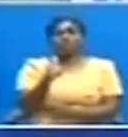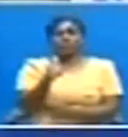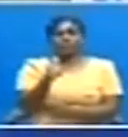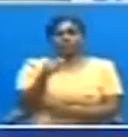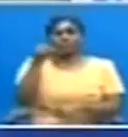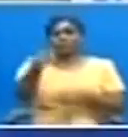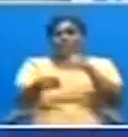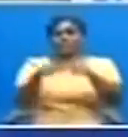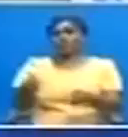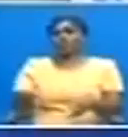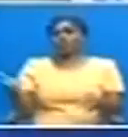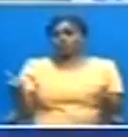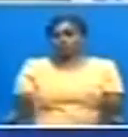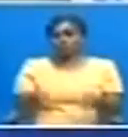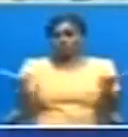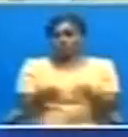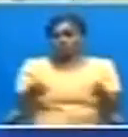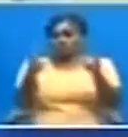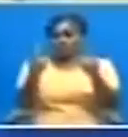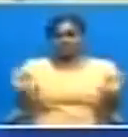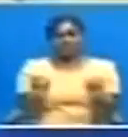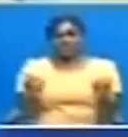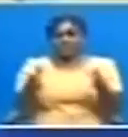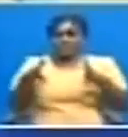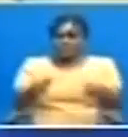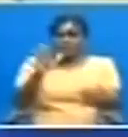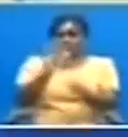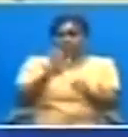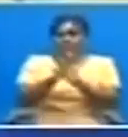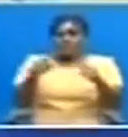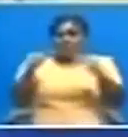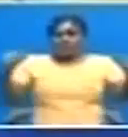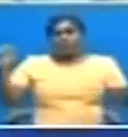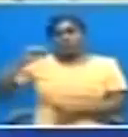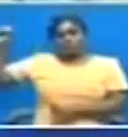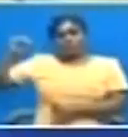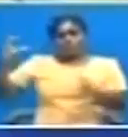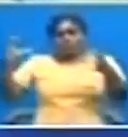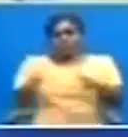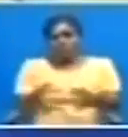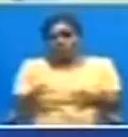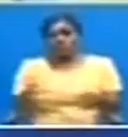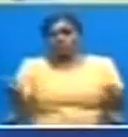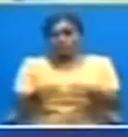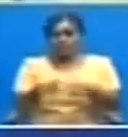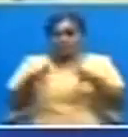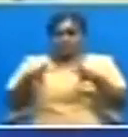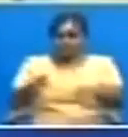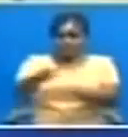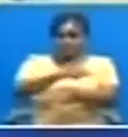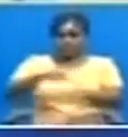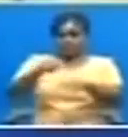mkono kwa maana ya shortcut. Hakuna atakayepata shortcut. A lot of pressure from the opposition political parties, a lot of pressure on the